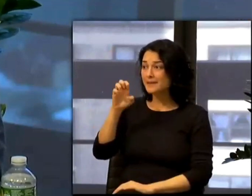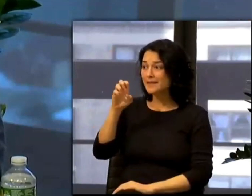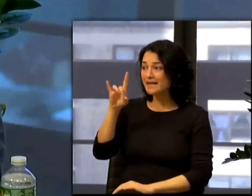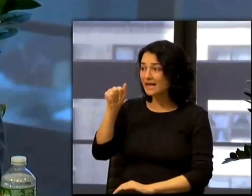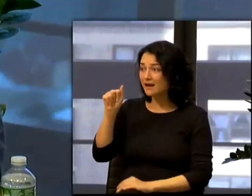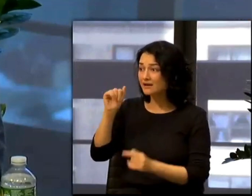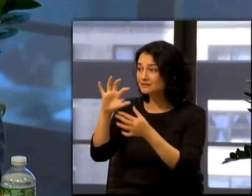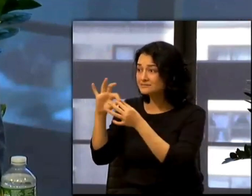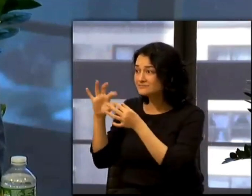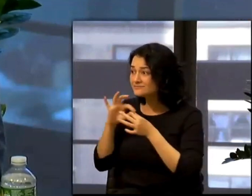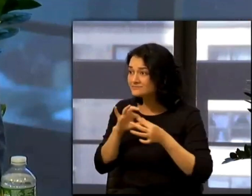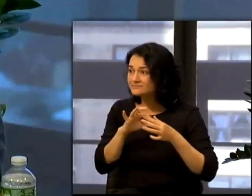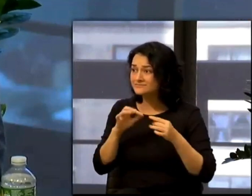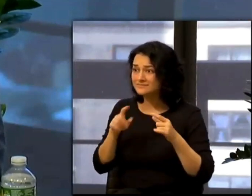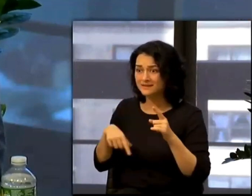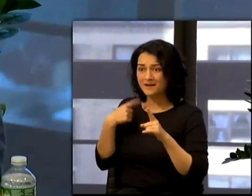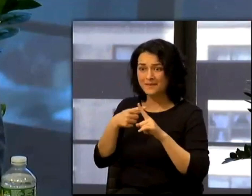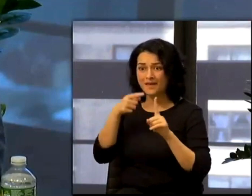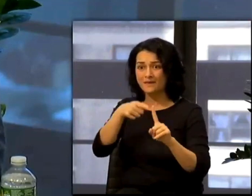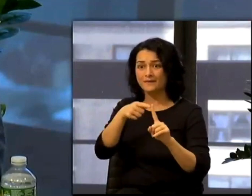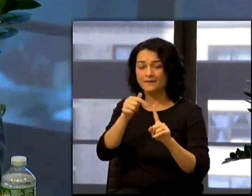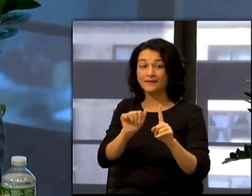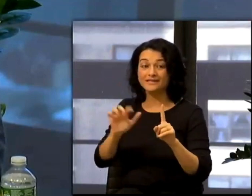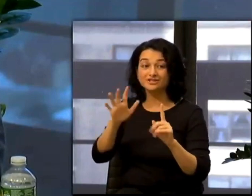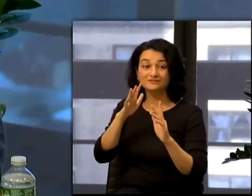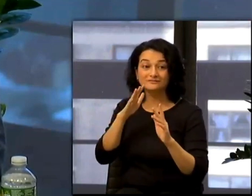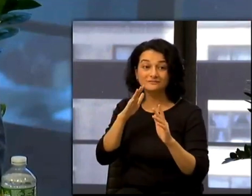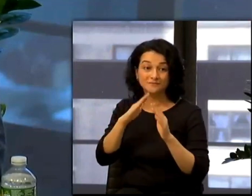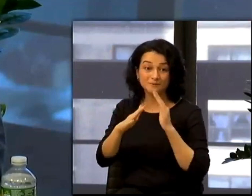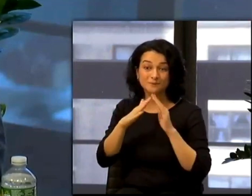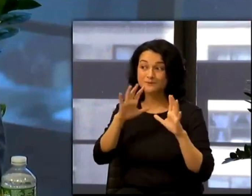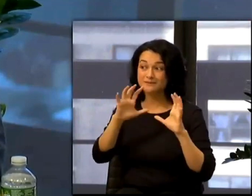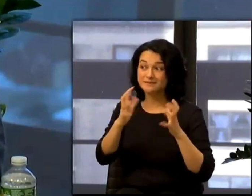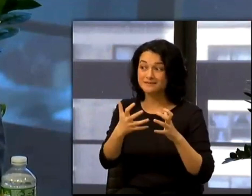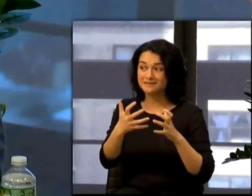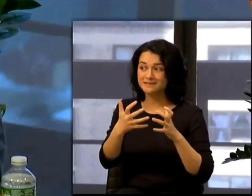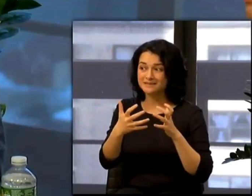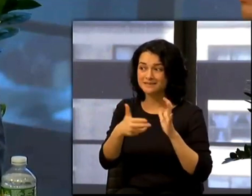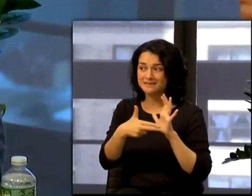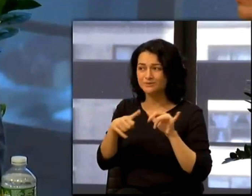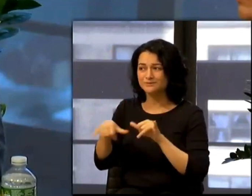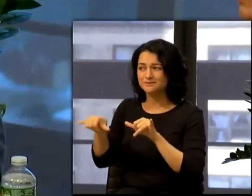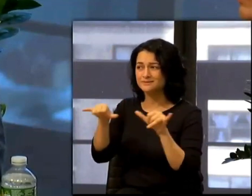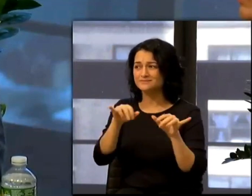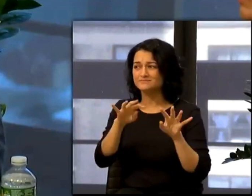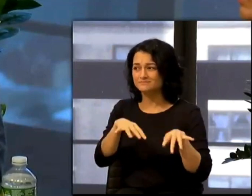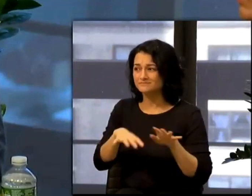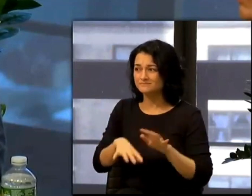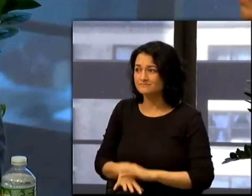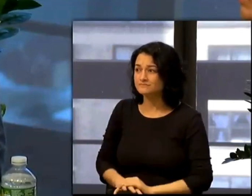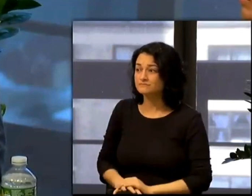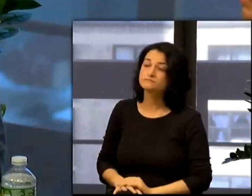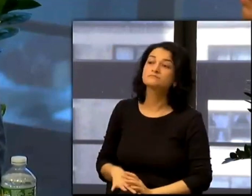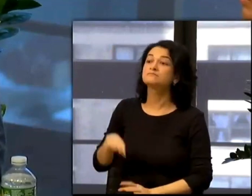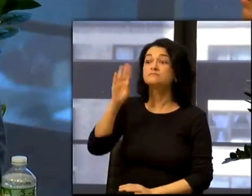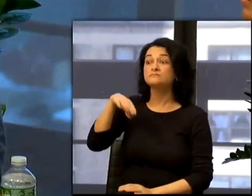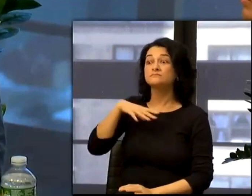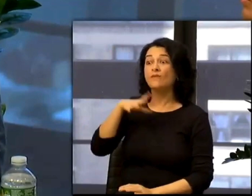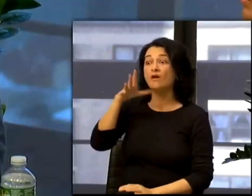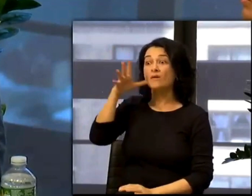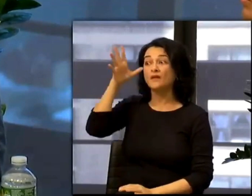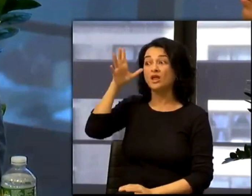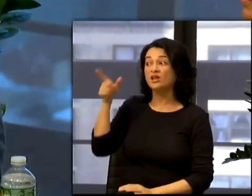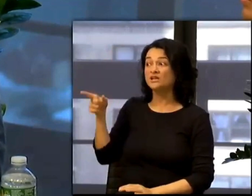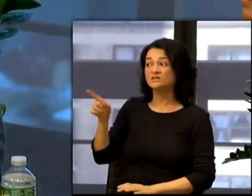as a precautionary measure, had rescinded their gym membership. And so were left really to just